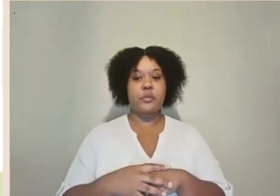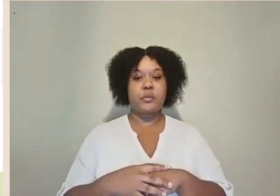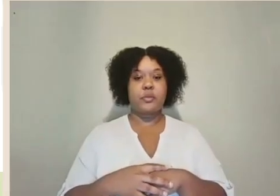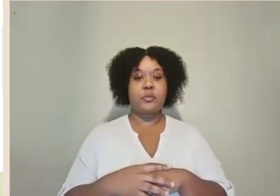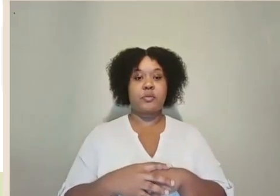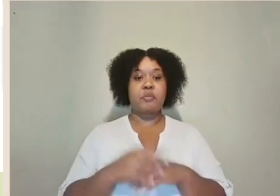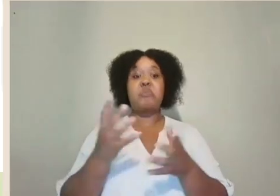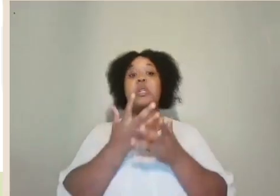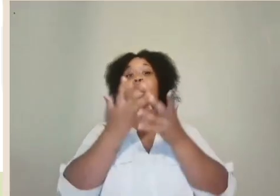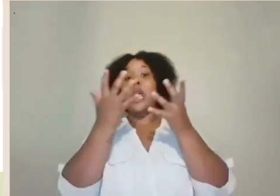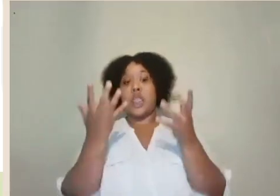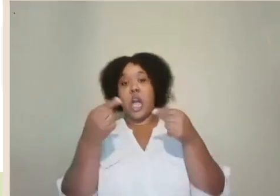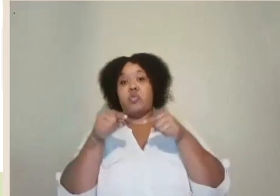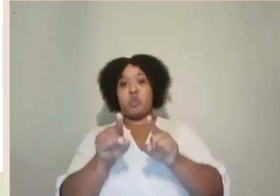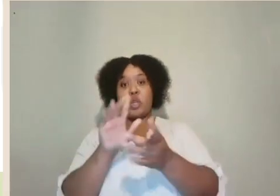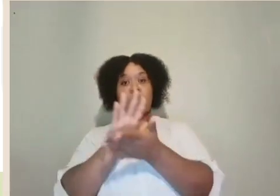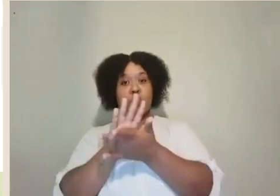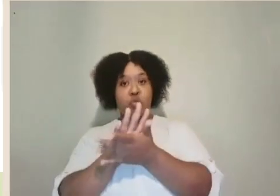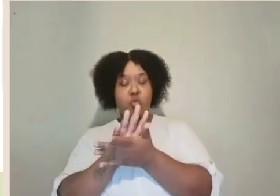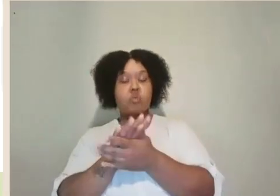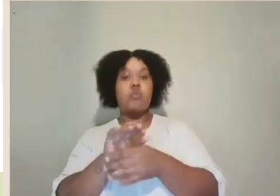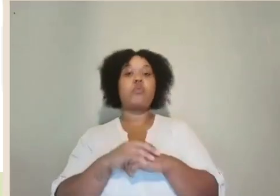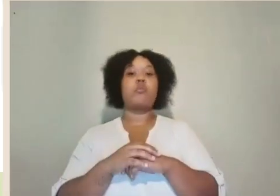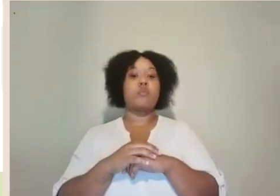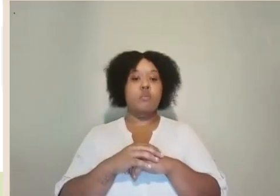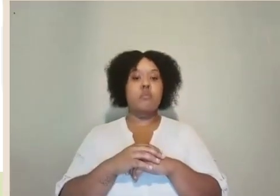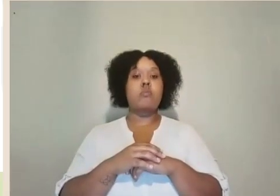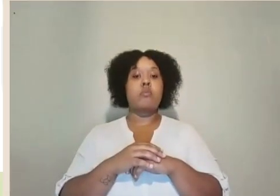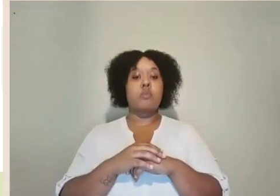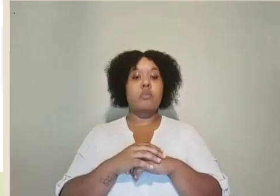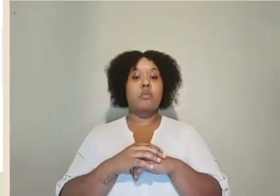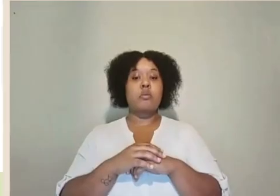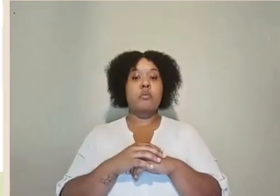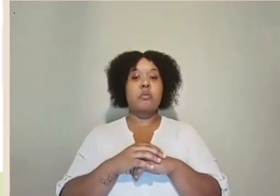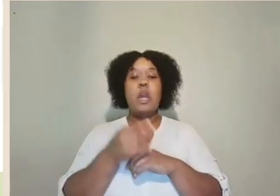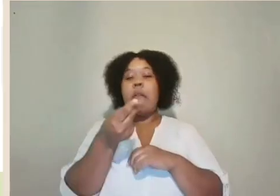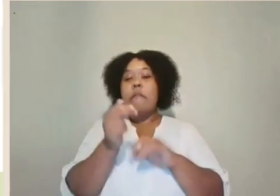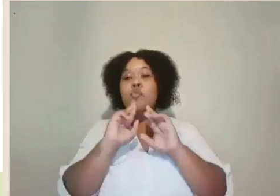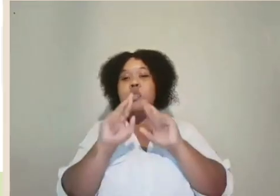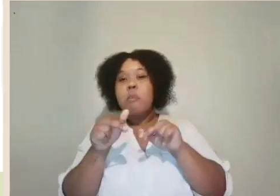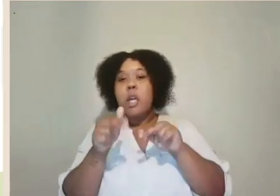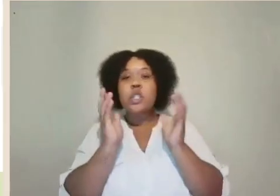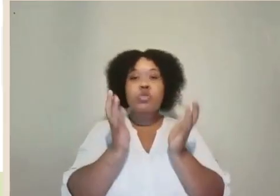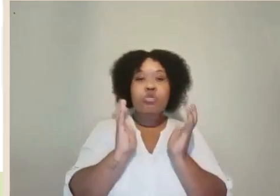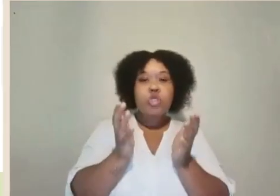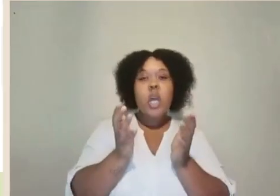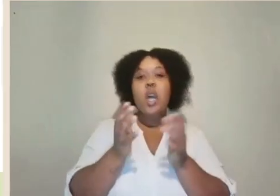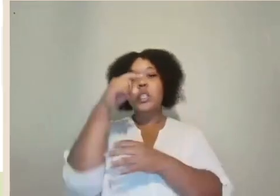Got a lot of during the school day. I see some responses in the chat, summer, after school.